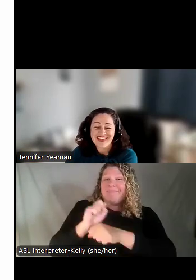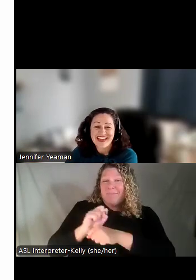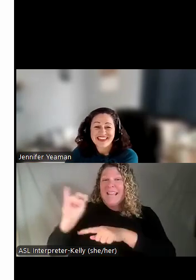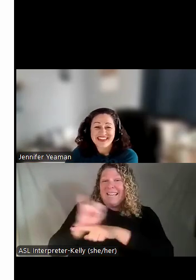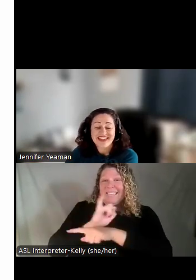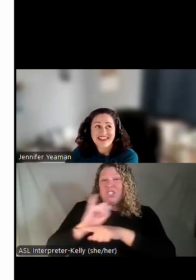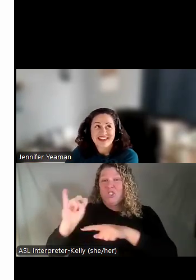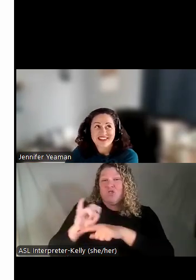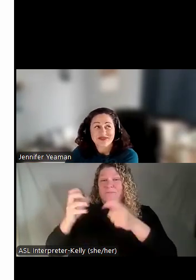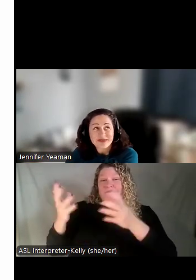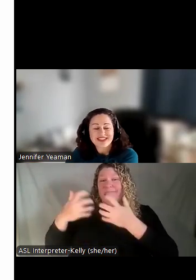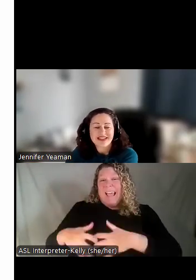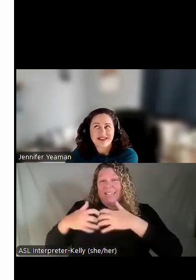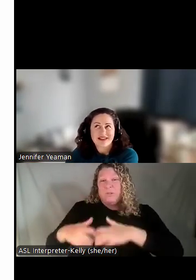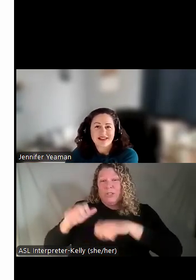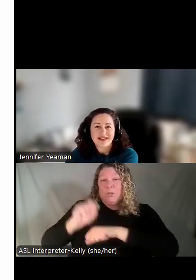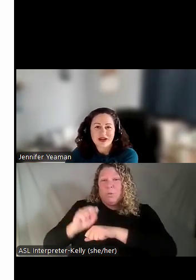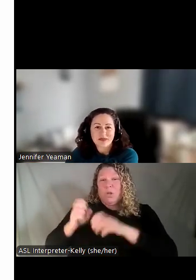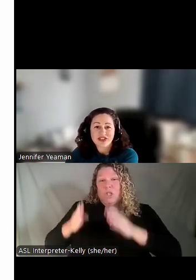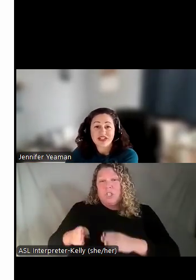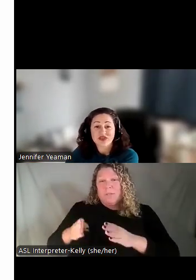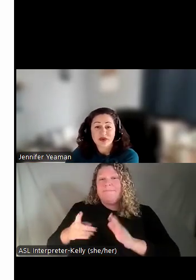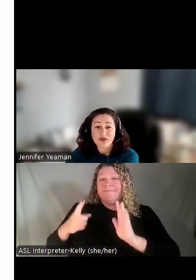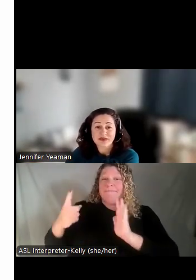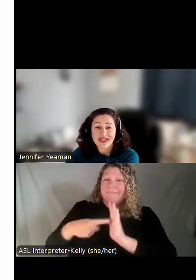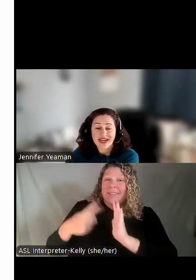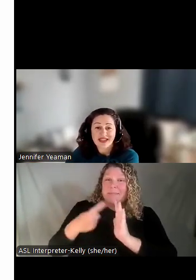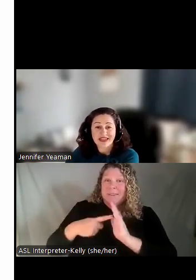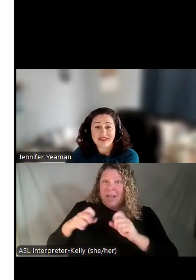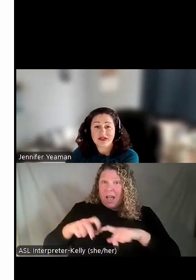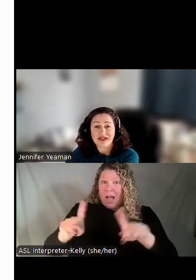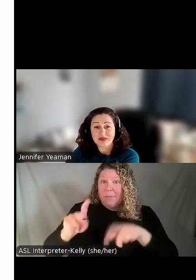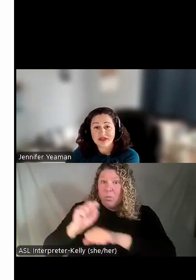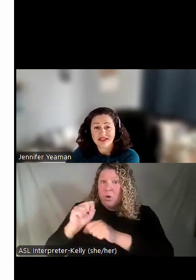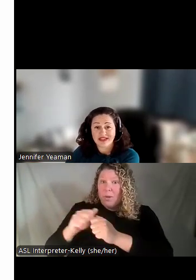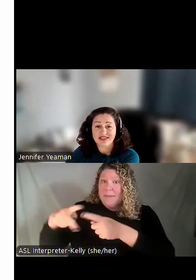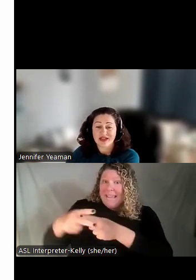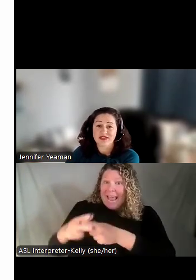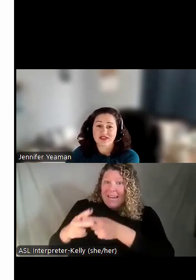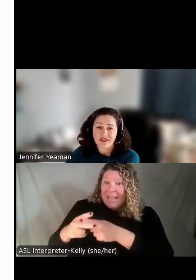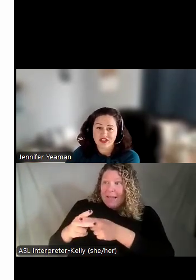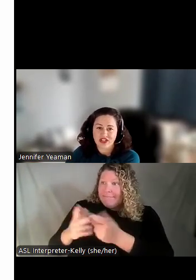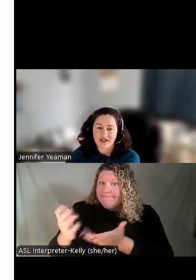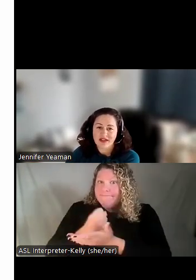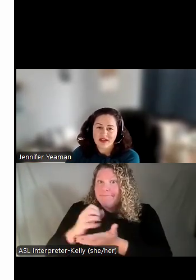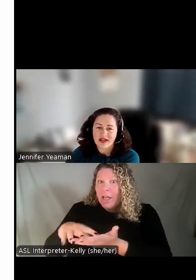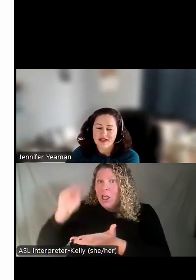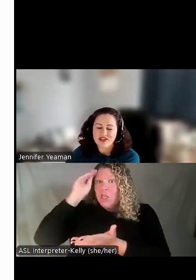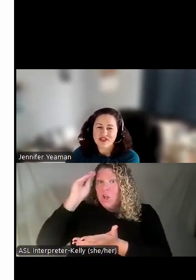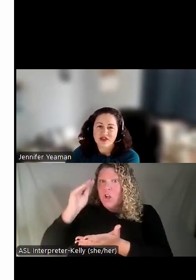environment, and sometimes getting the opportunity to work with the mechanic and get their input and insight was